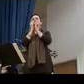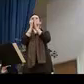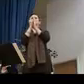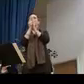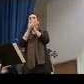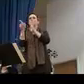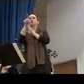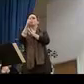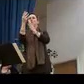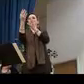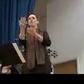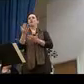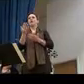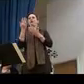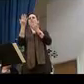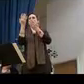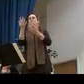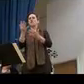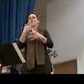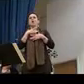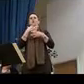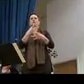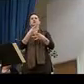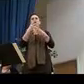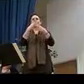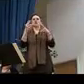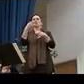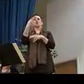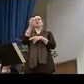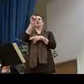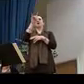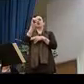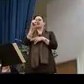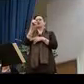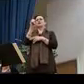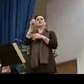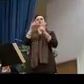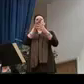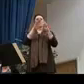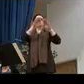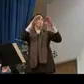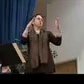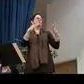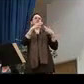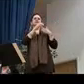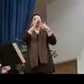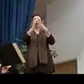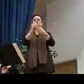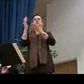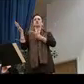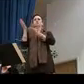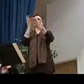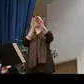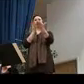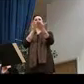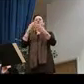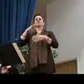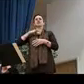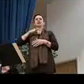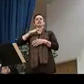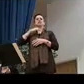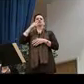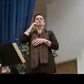call Heidi Master to the podium and have her lead us in the presentation of candidates for their degrees. Dr. Master.